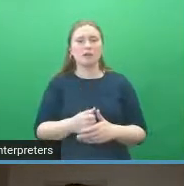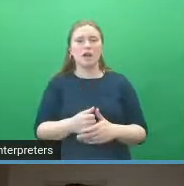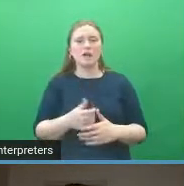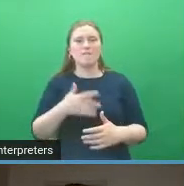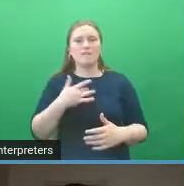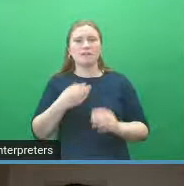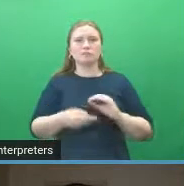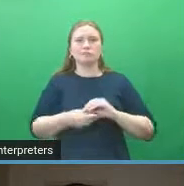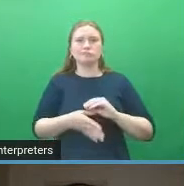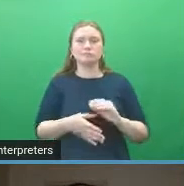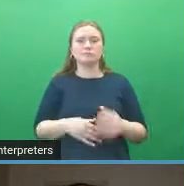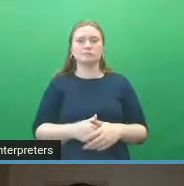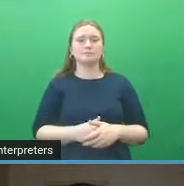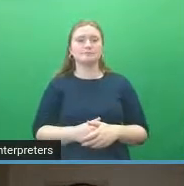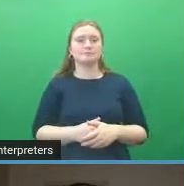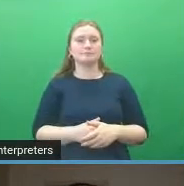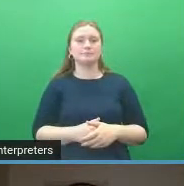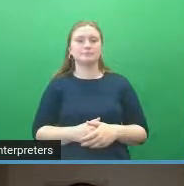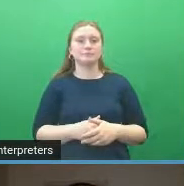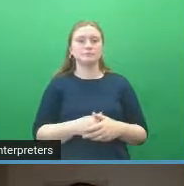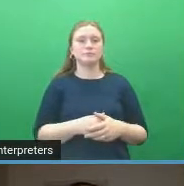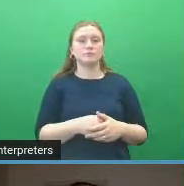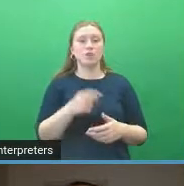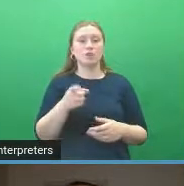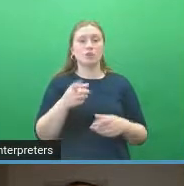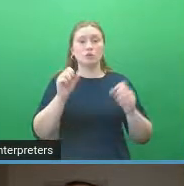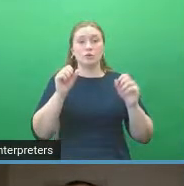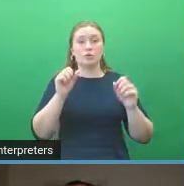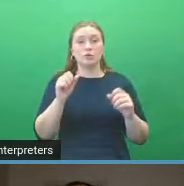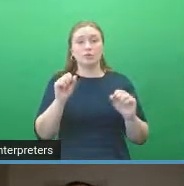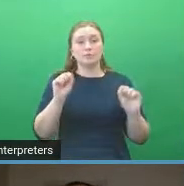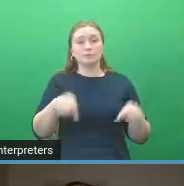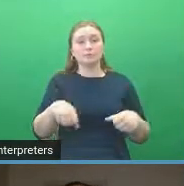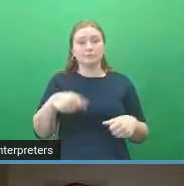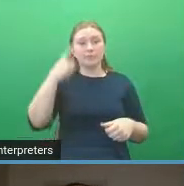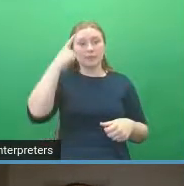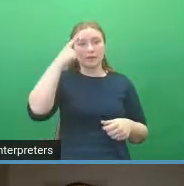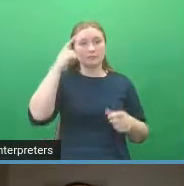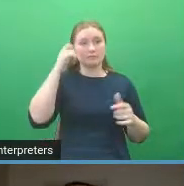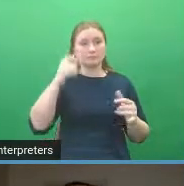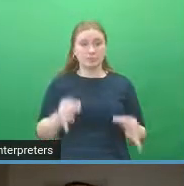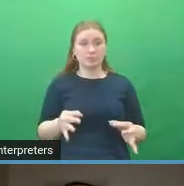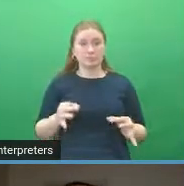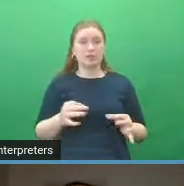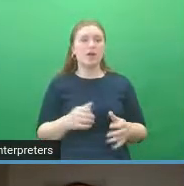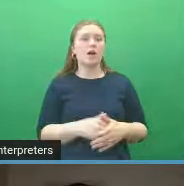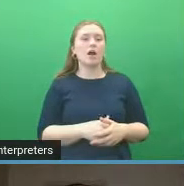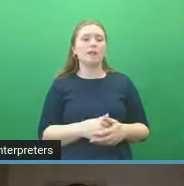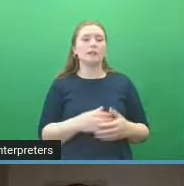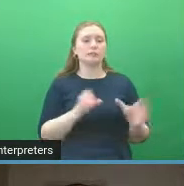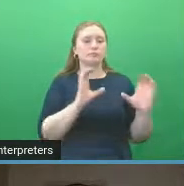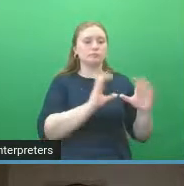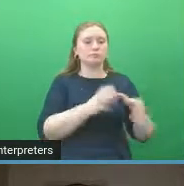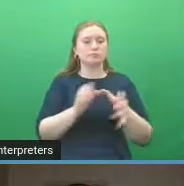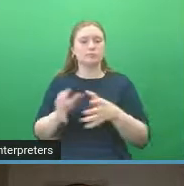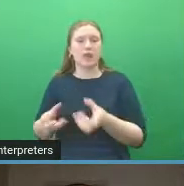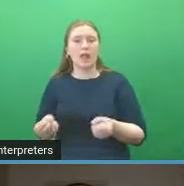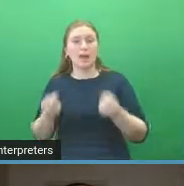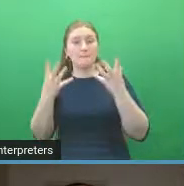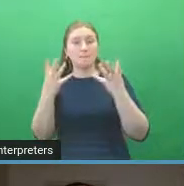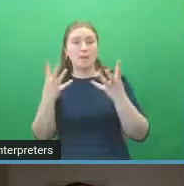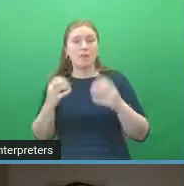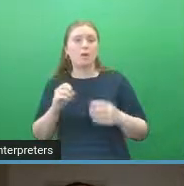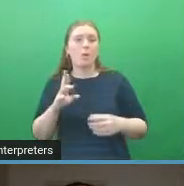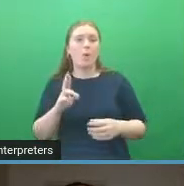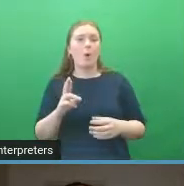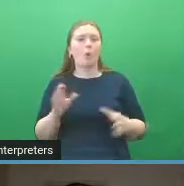the following way. Decide how many breakout rooms you'd like and then give them names. It is best to have a host per room if possible to orient and lead a